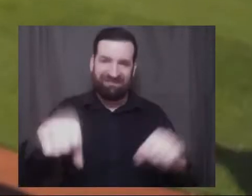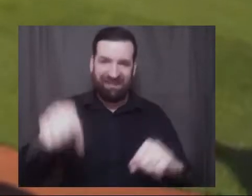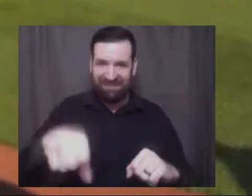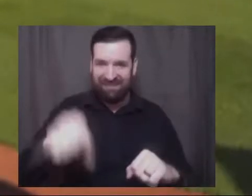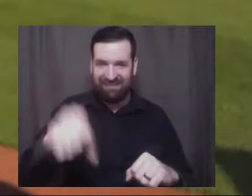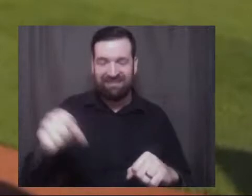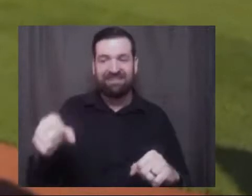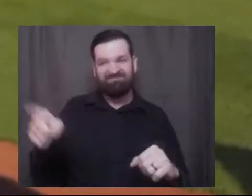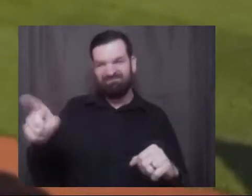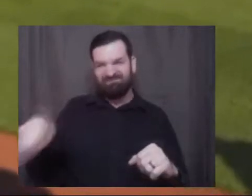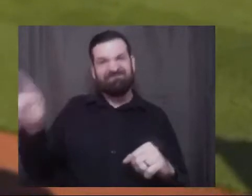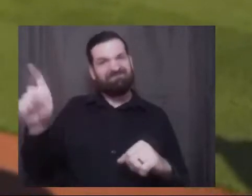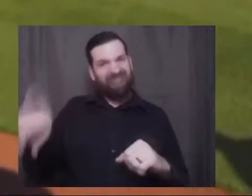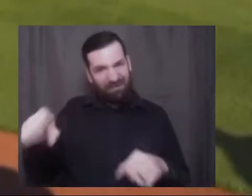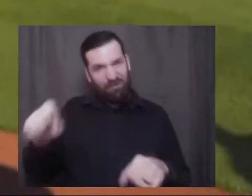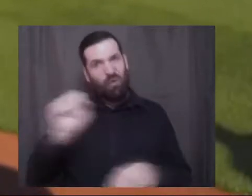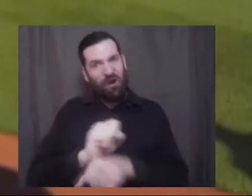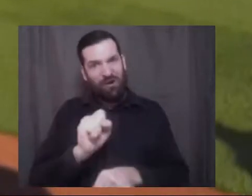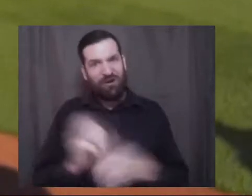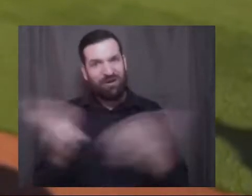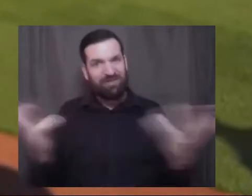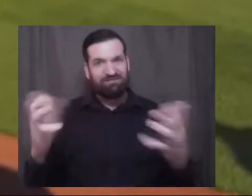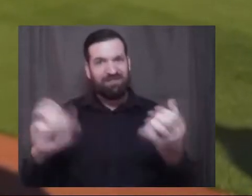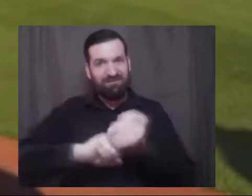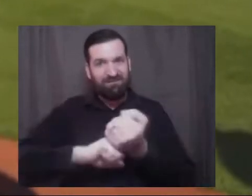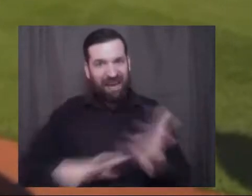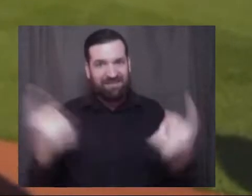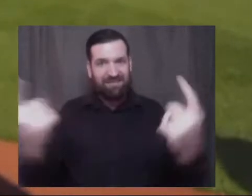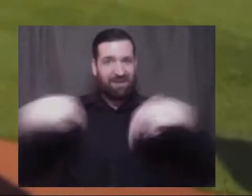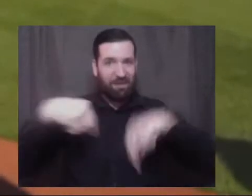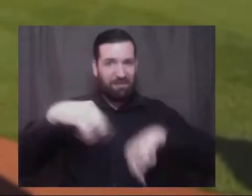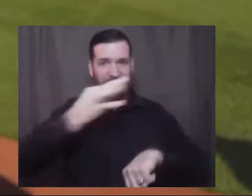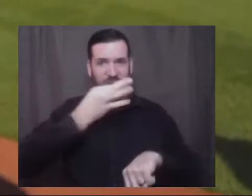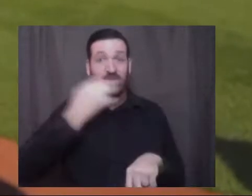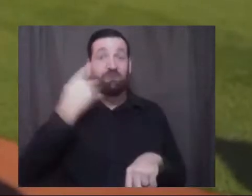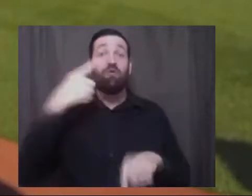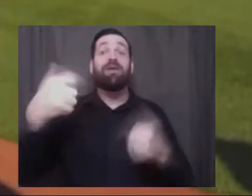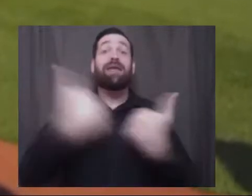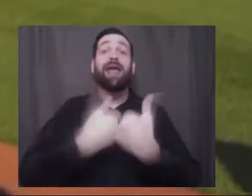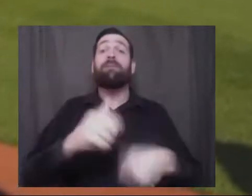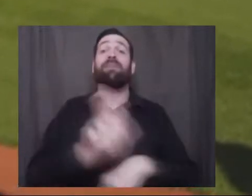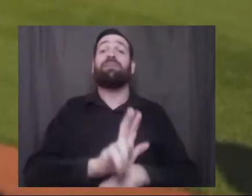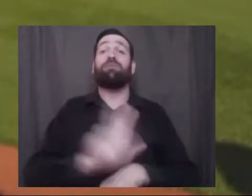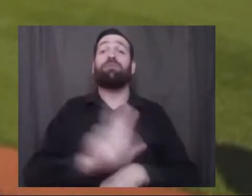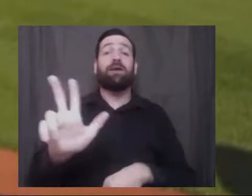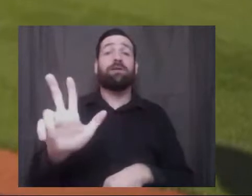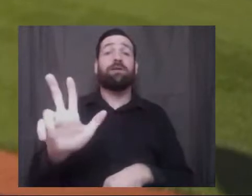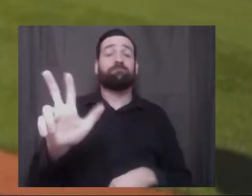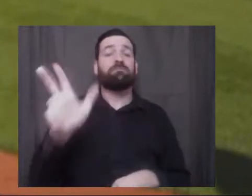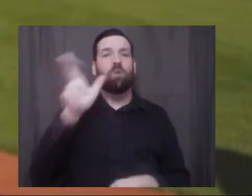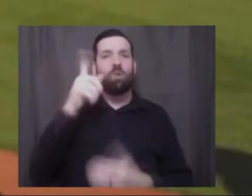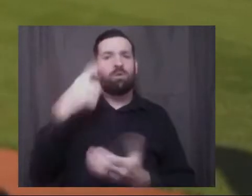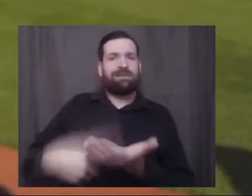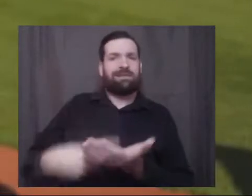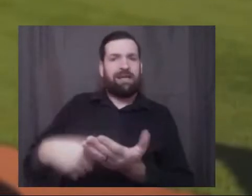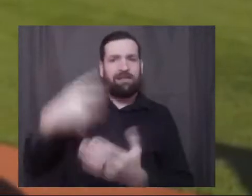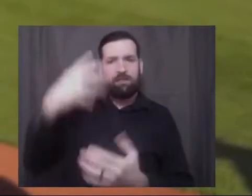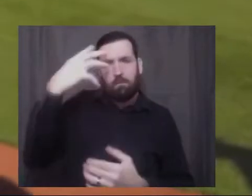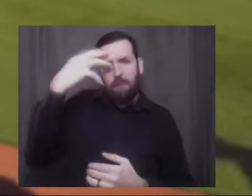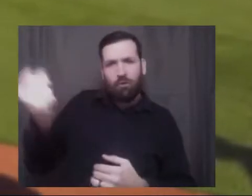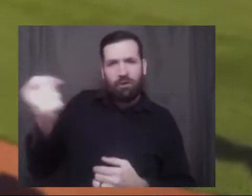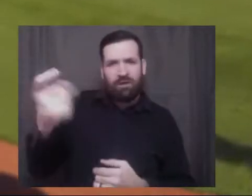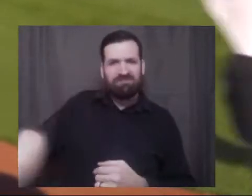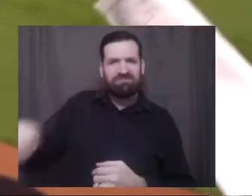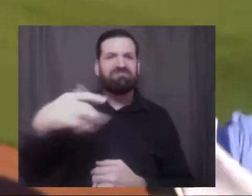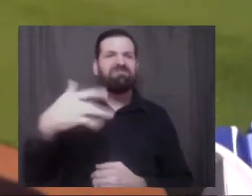work. They got fans coming out here very, very soon for that 3 o'clock game. So we want to talk about memories. Everybody has their favorite Royals memories,